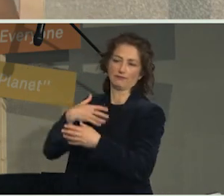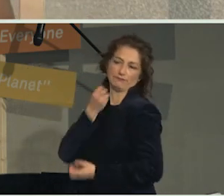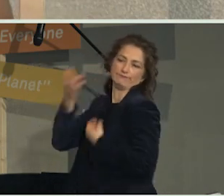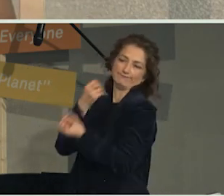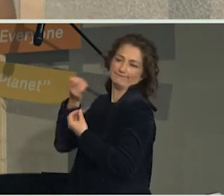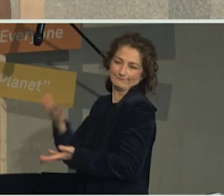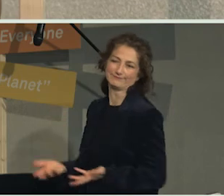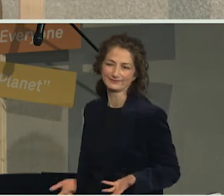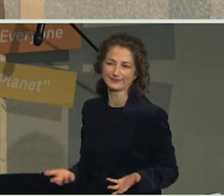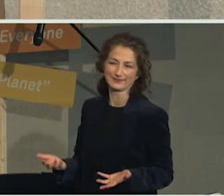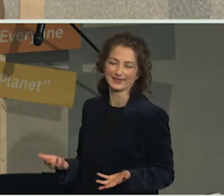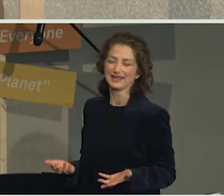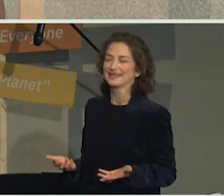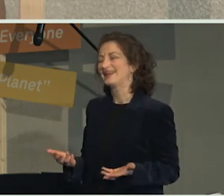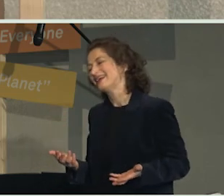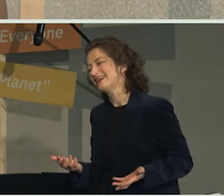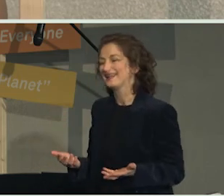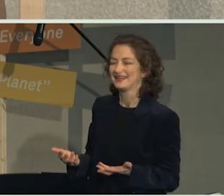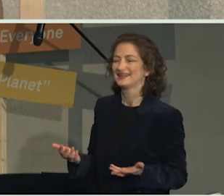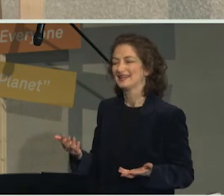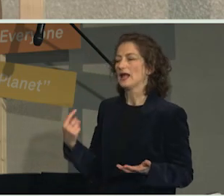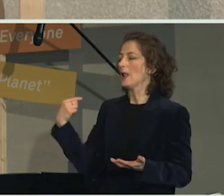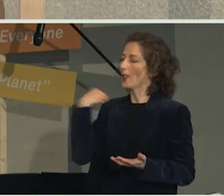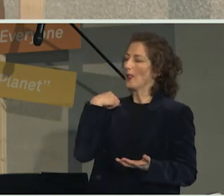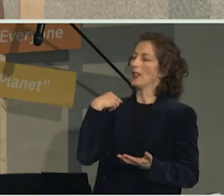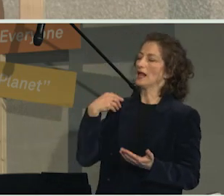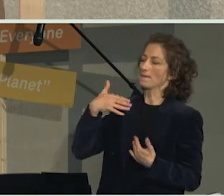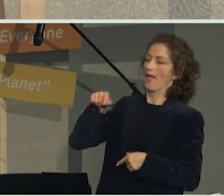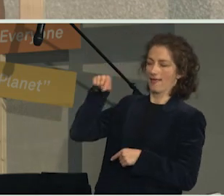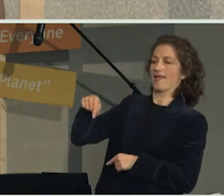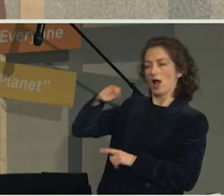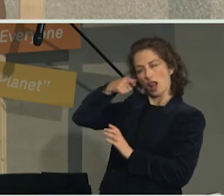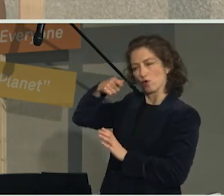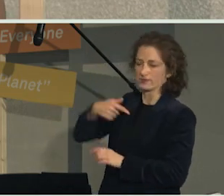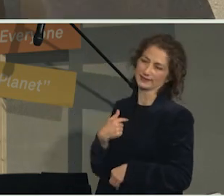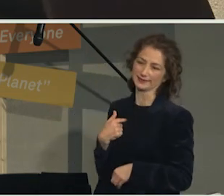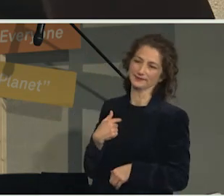write back. Right. And so lately, yeah, I've been doing a little bit more of that.